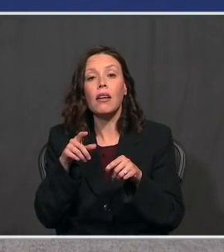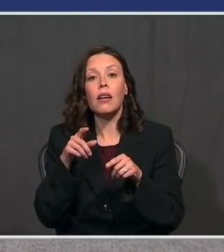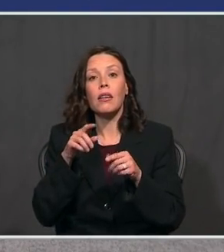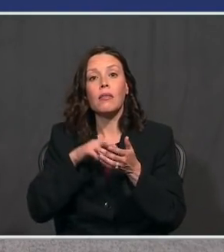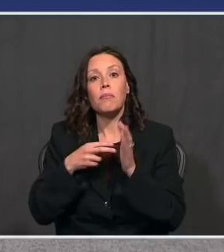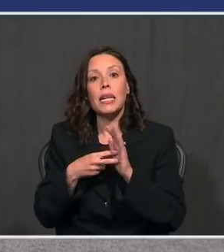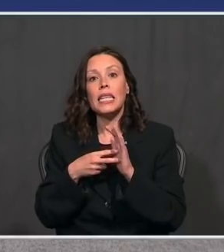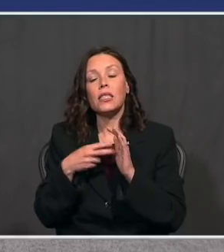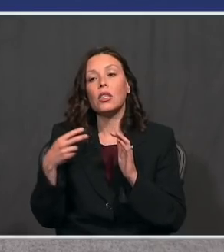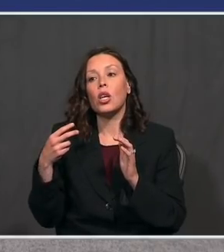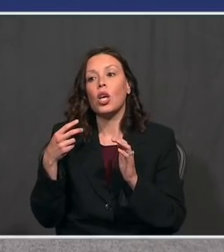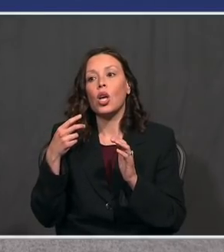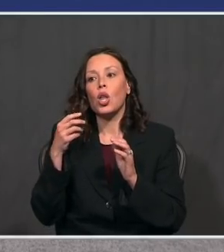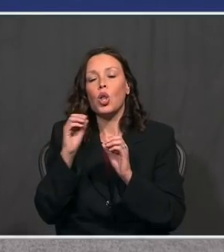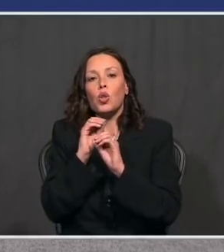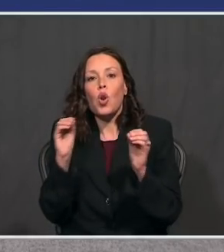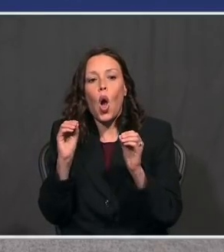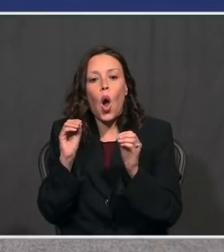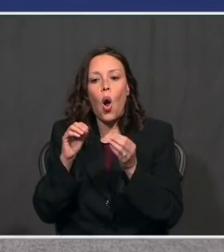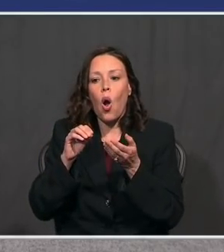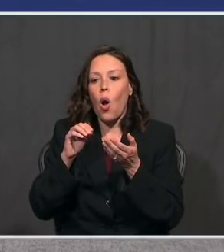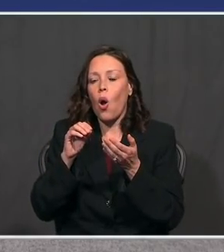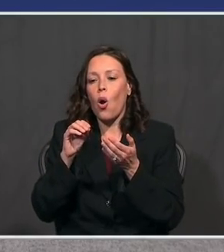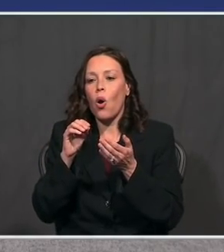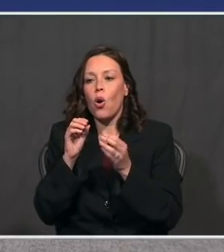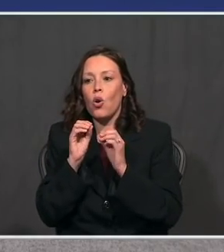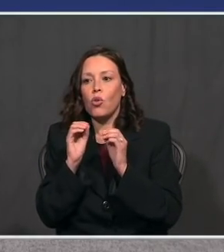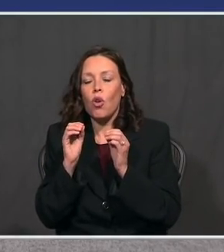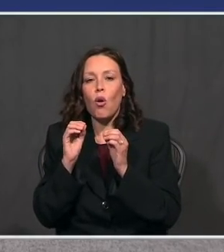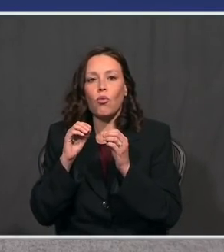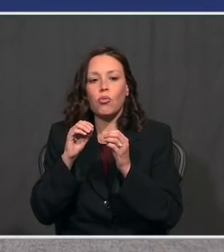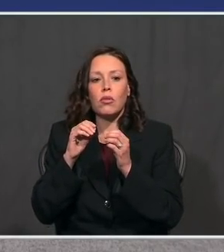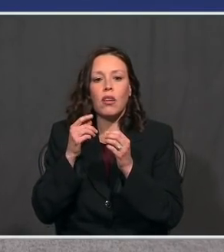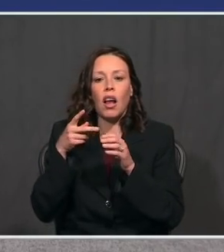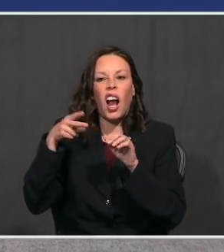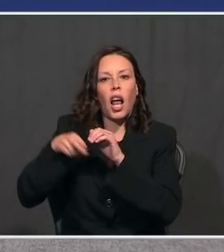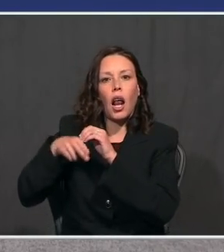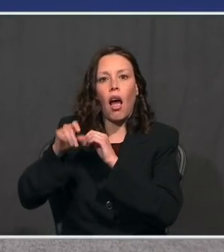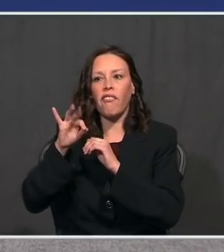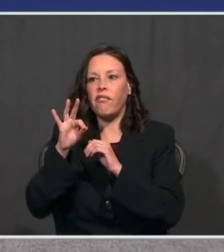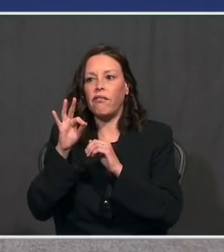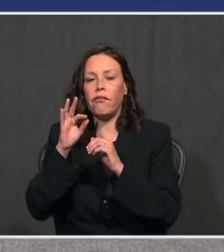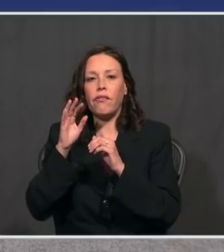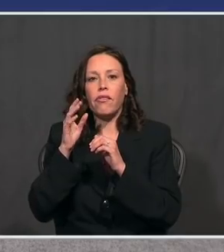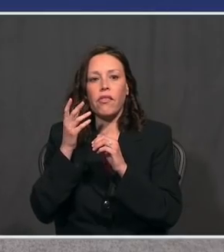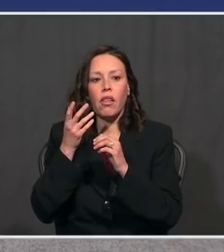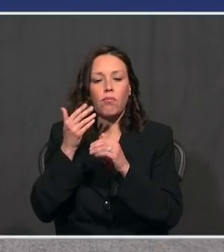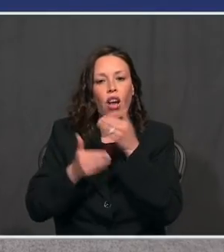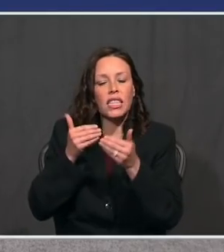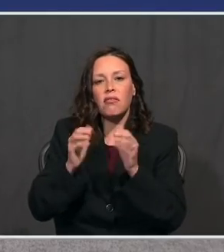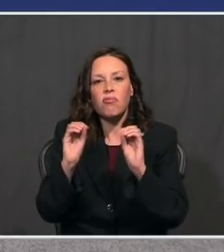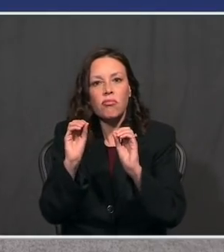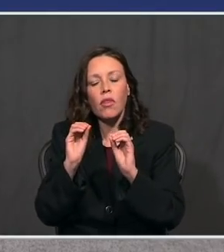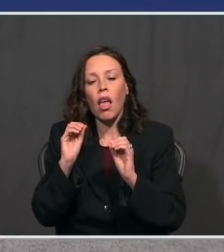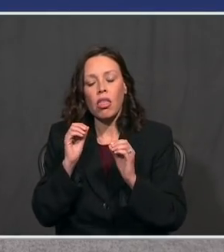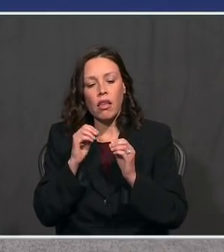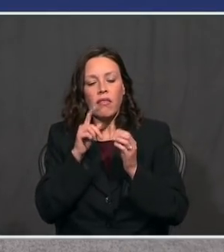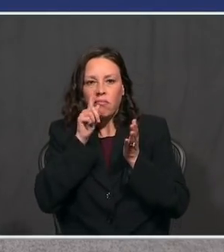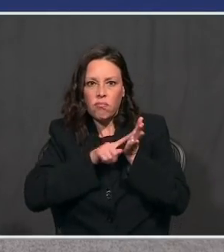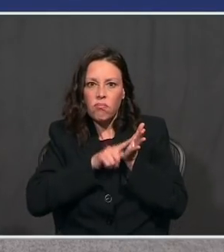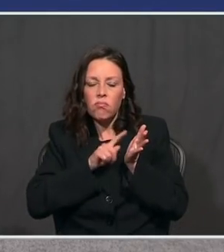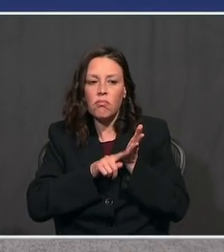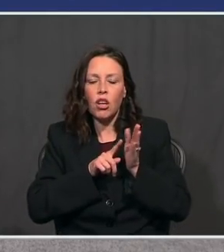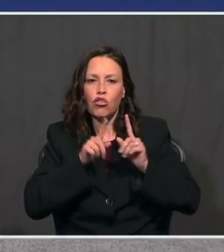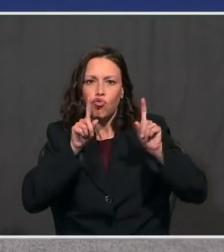corners were not cut here. This is a vaccine that's gone through, these vaccines are going through the large kinds